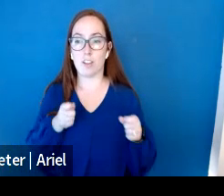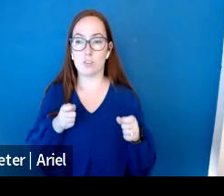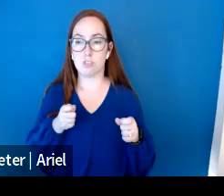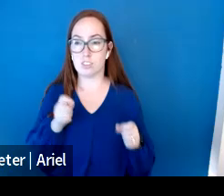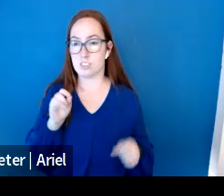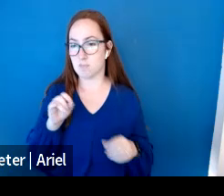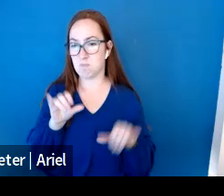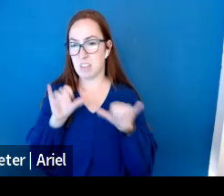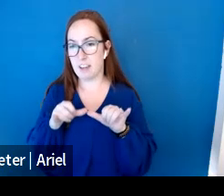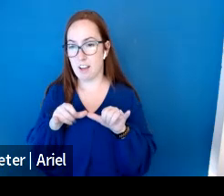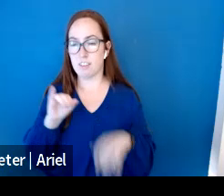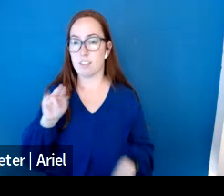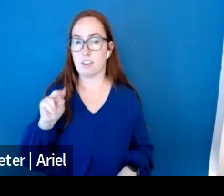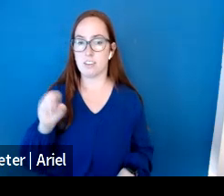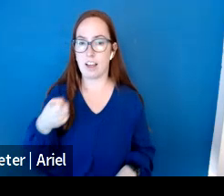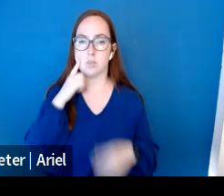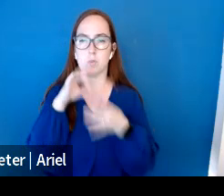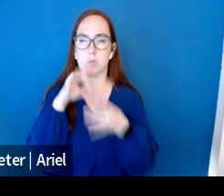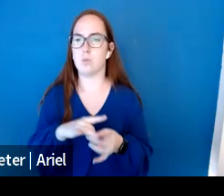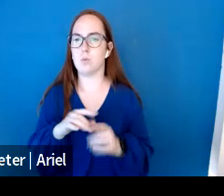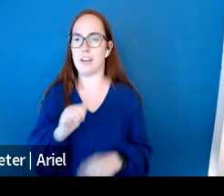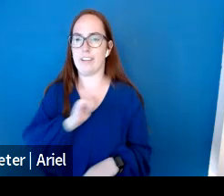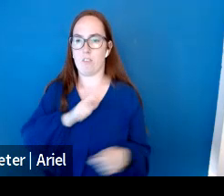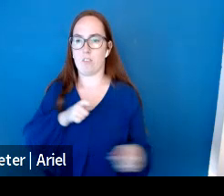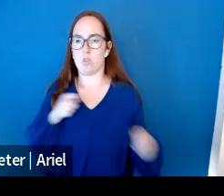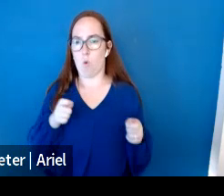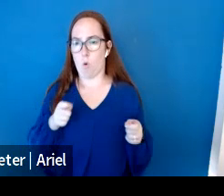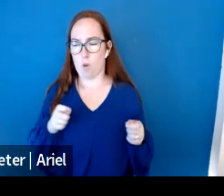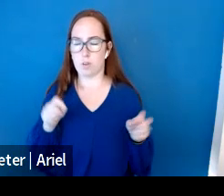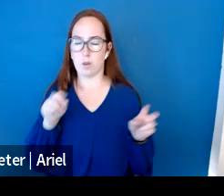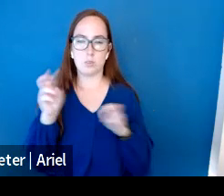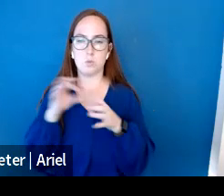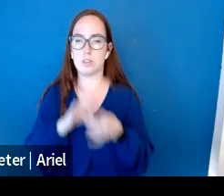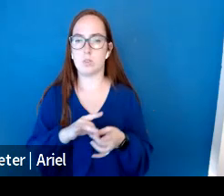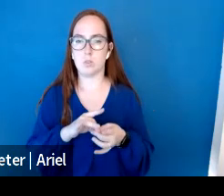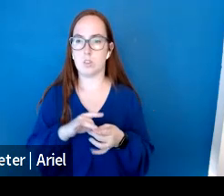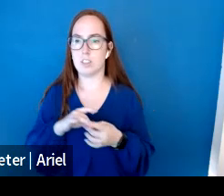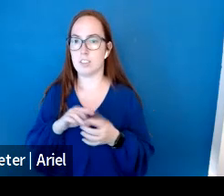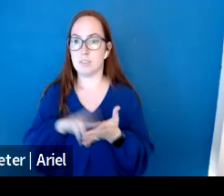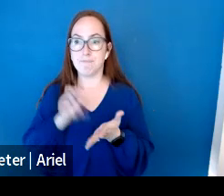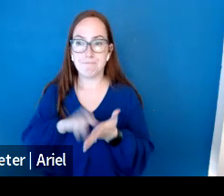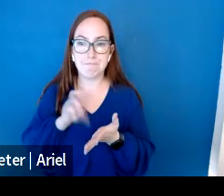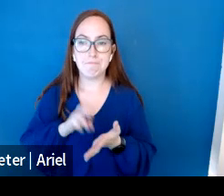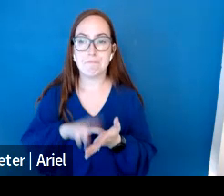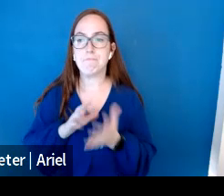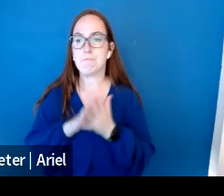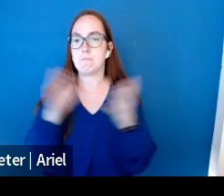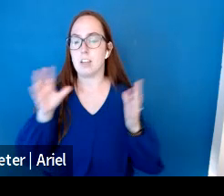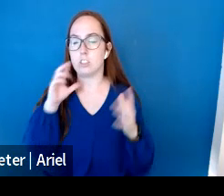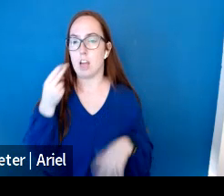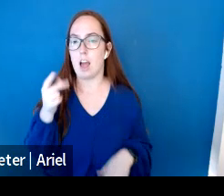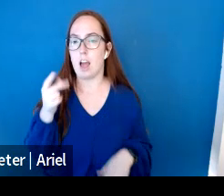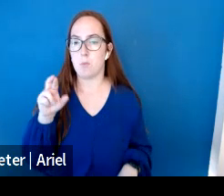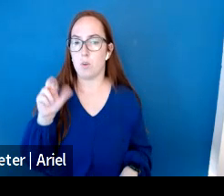items associated with self-control, issues from the hyperactivity and attention problem scale. And then you'll see